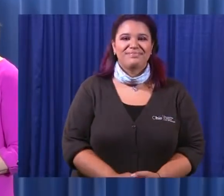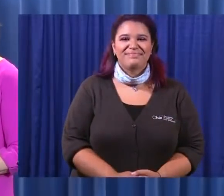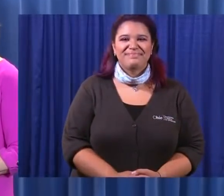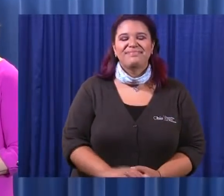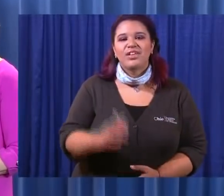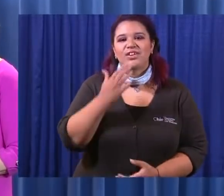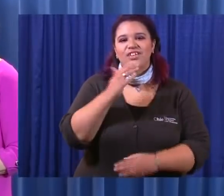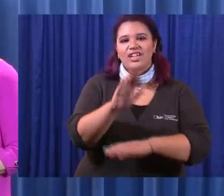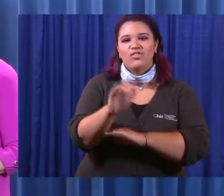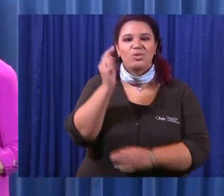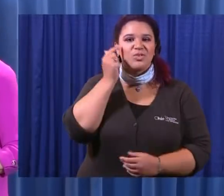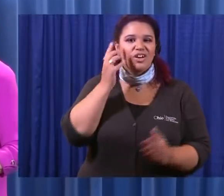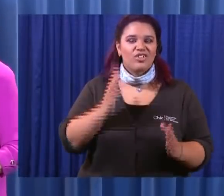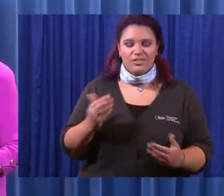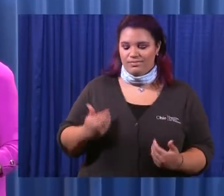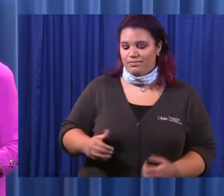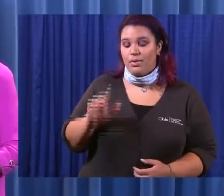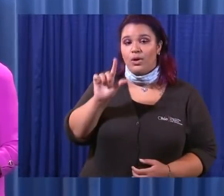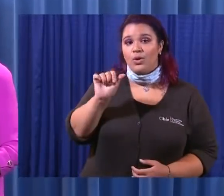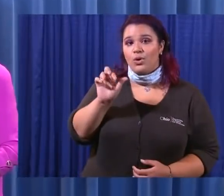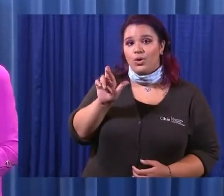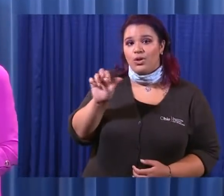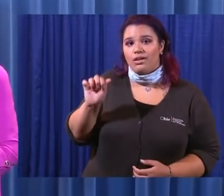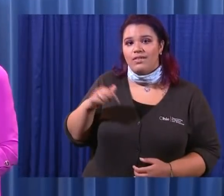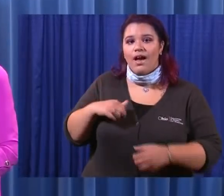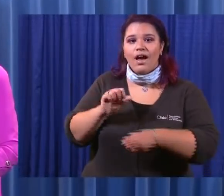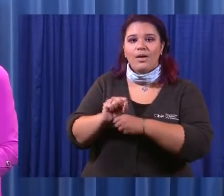Good afternoon, Governor. It's Laura Bischoff, Dayton Daily News.